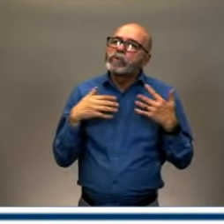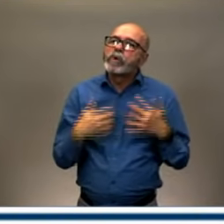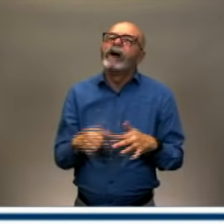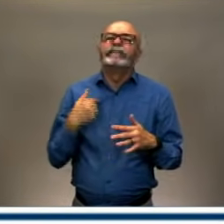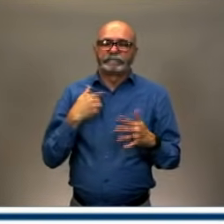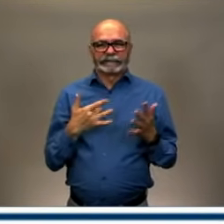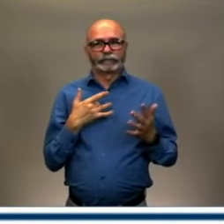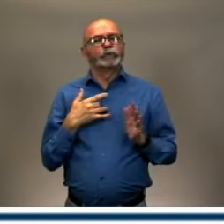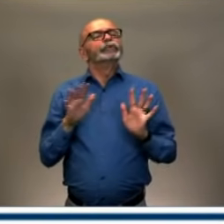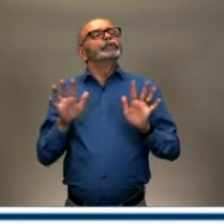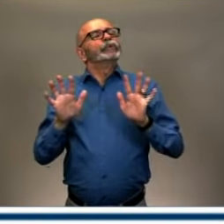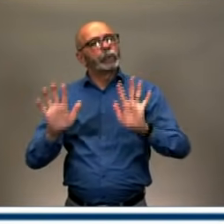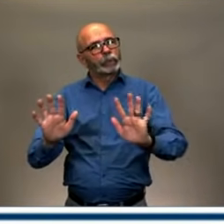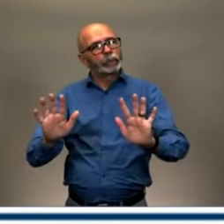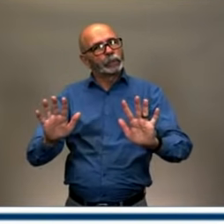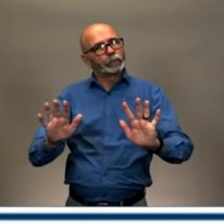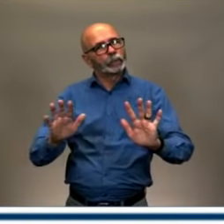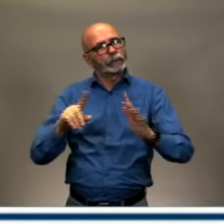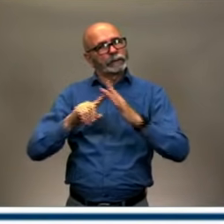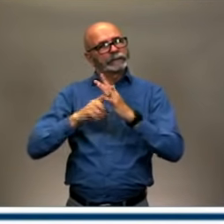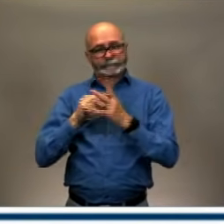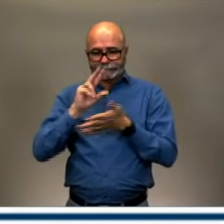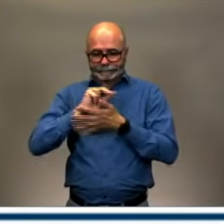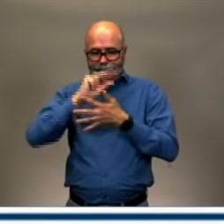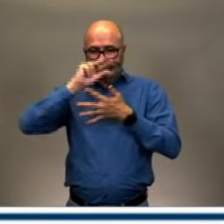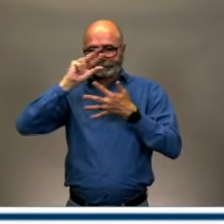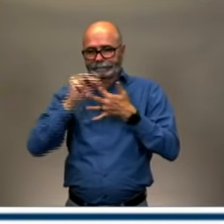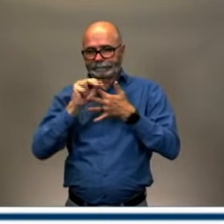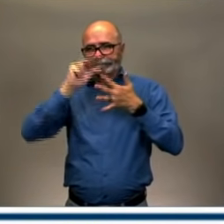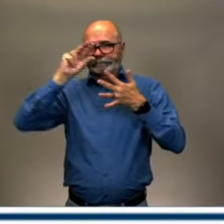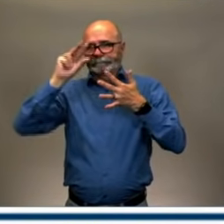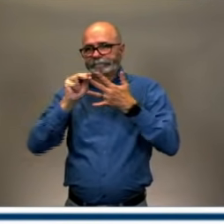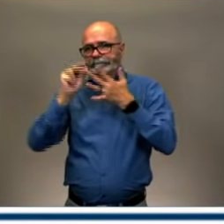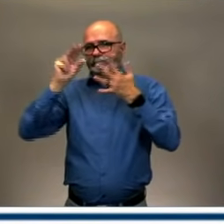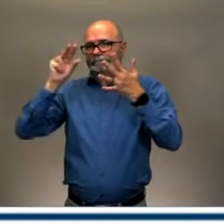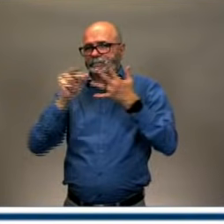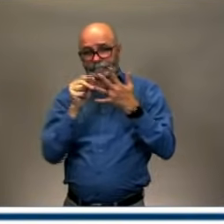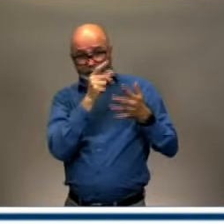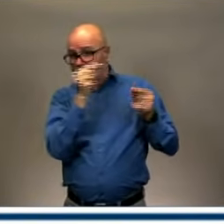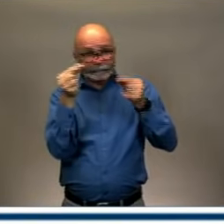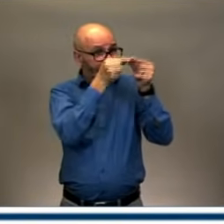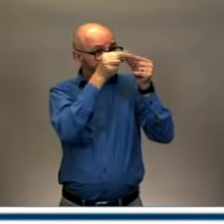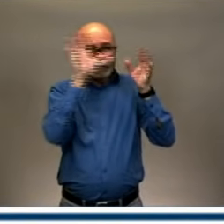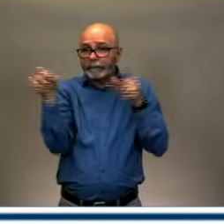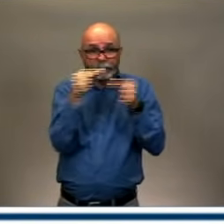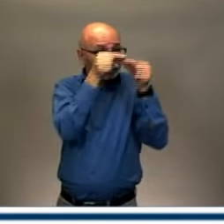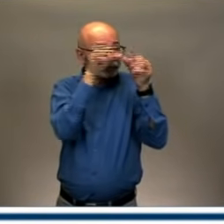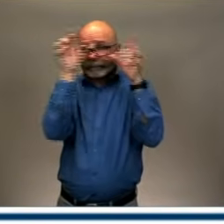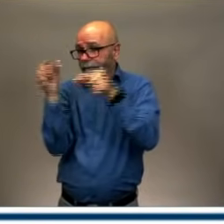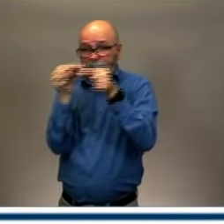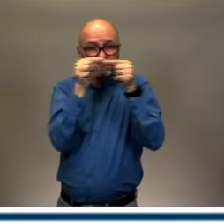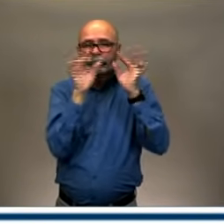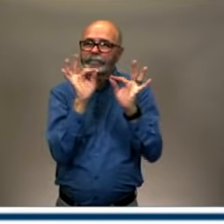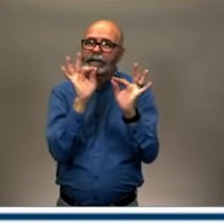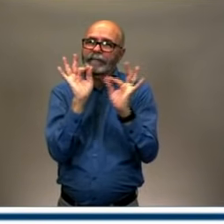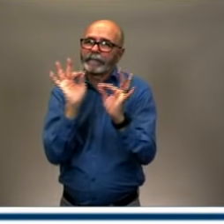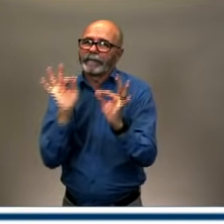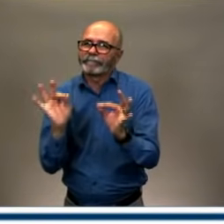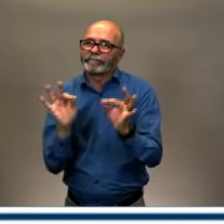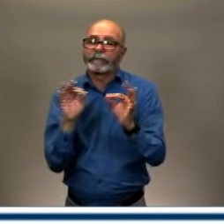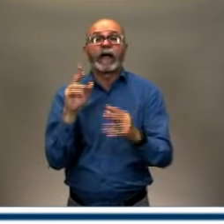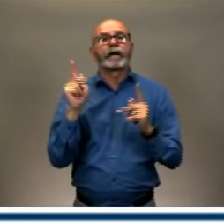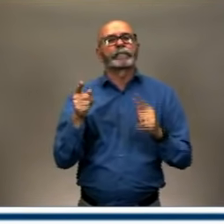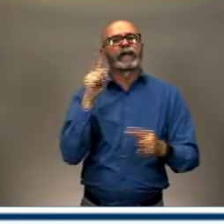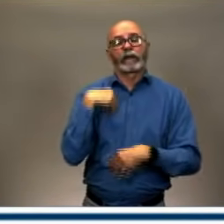taking the right steps so we can scale up appropriately and we're not having vaccines sitting around. We are using it in a timely